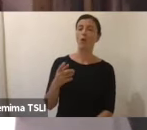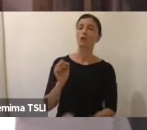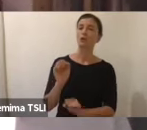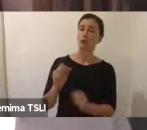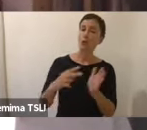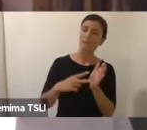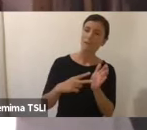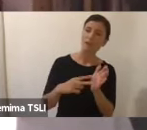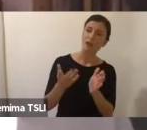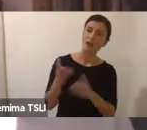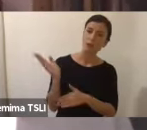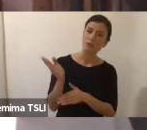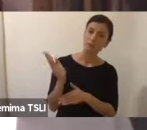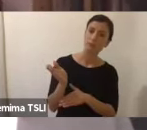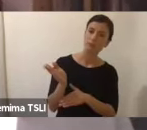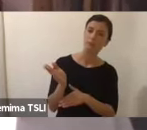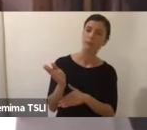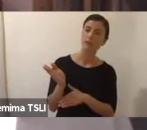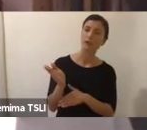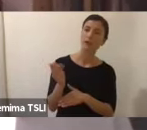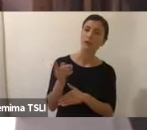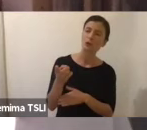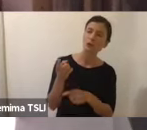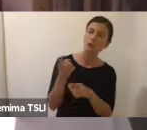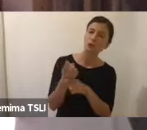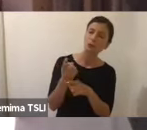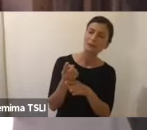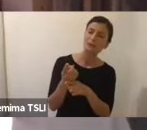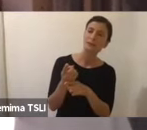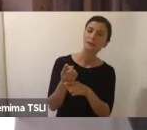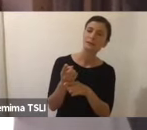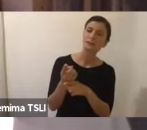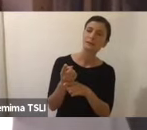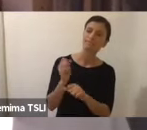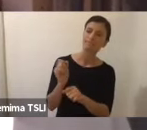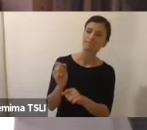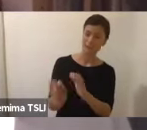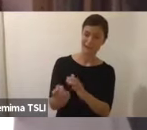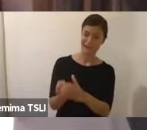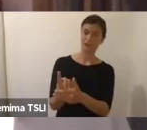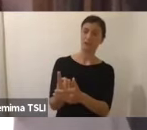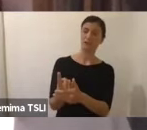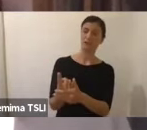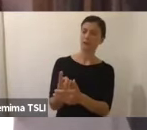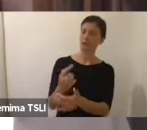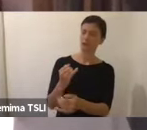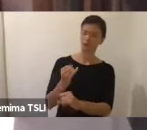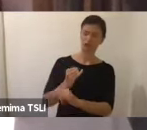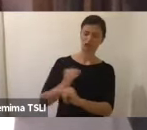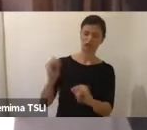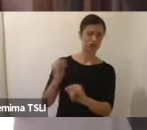and uh as you spoke about the uh incidents um the tragic incidents